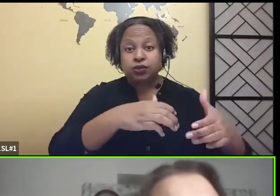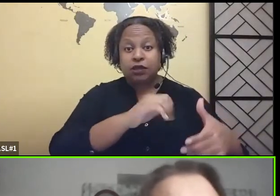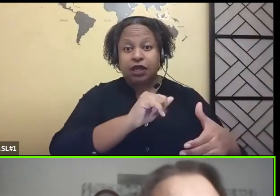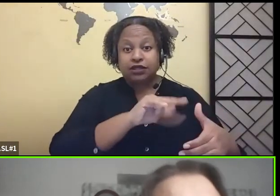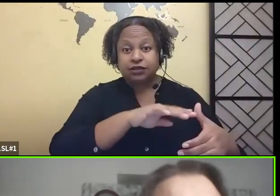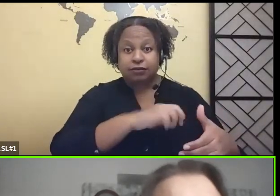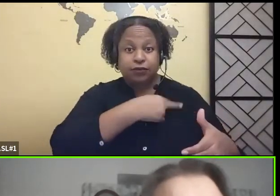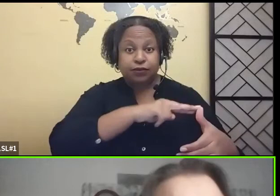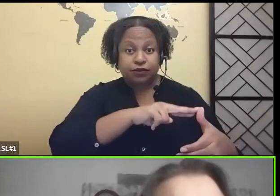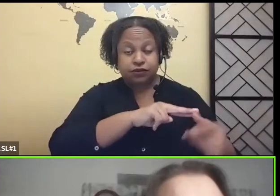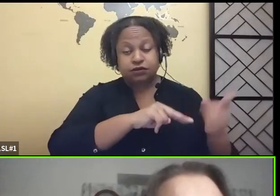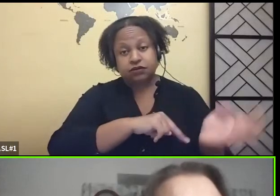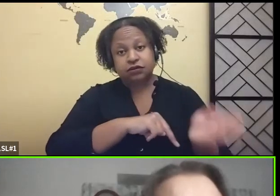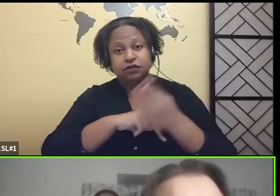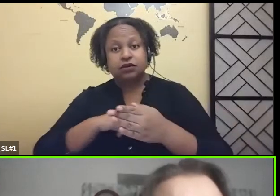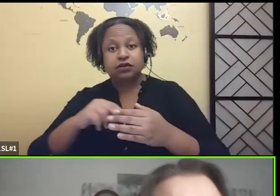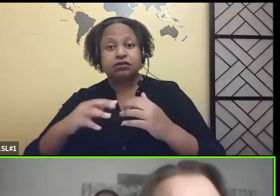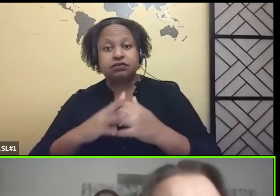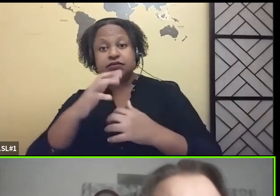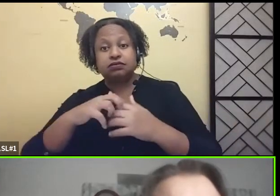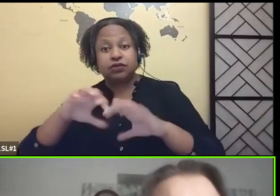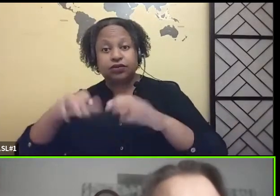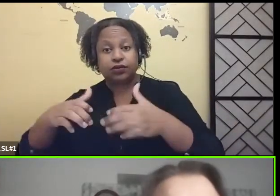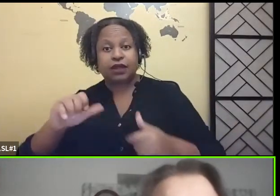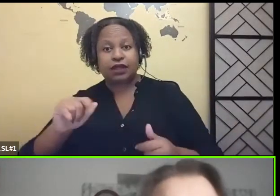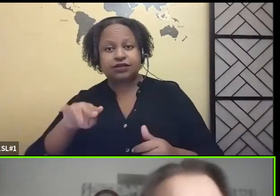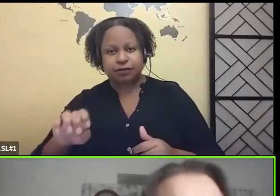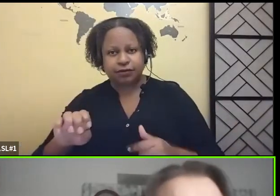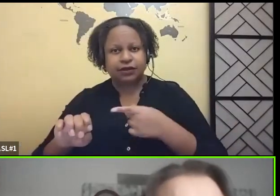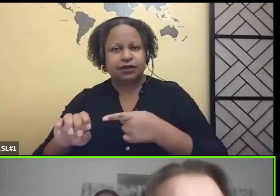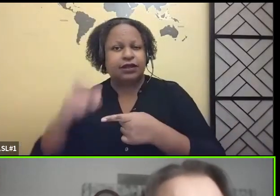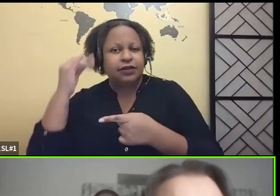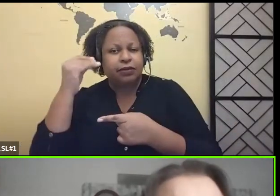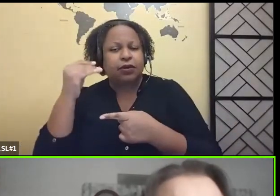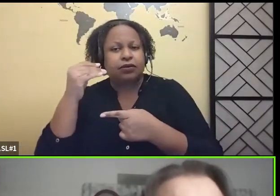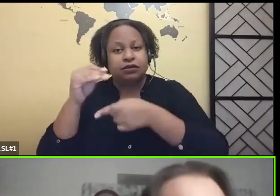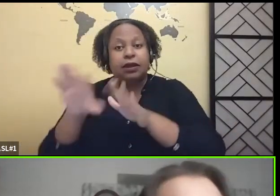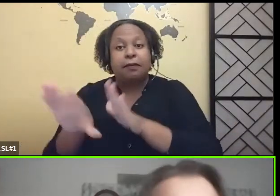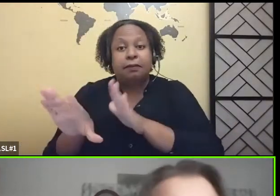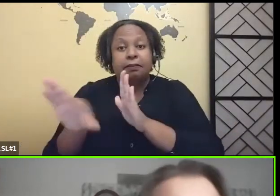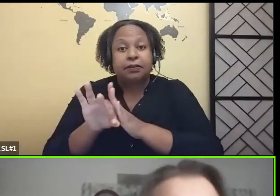thinking about the implications of that choice of infrastructure,